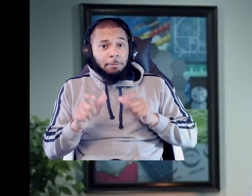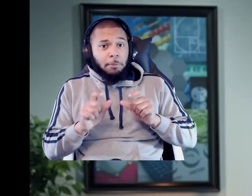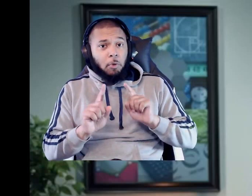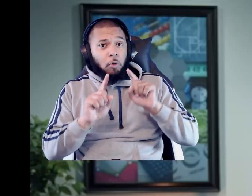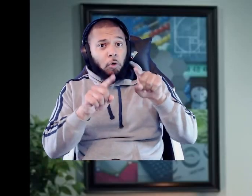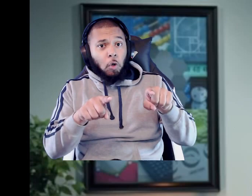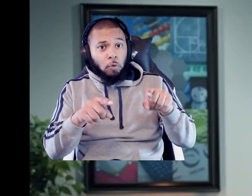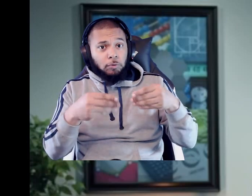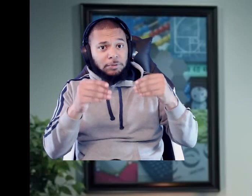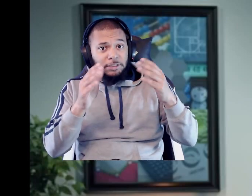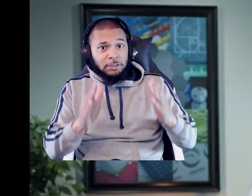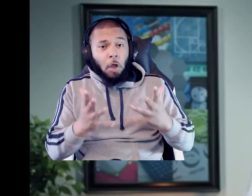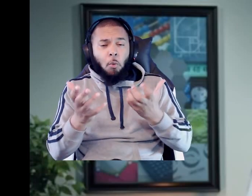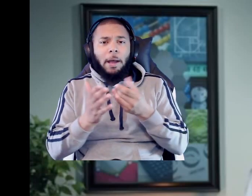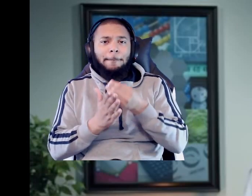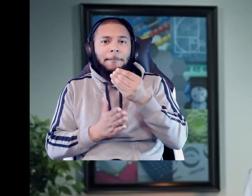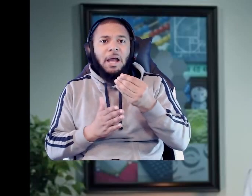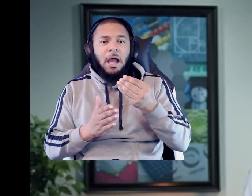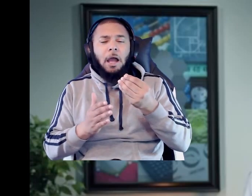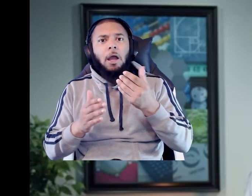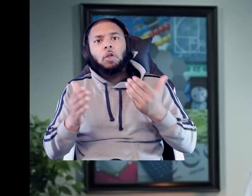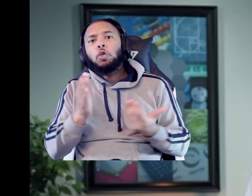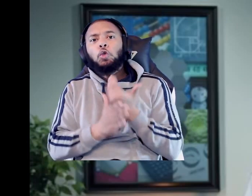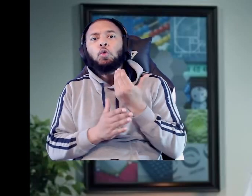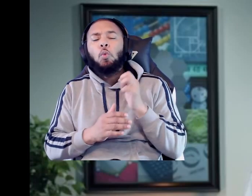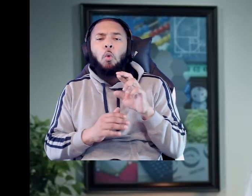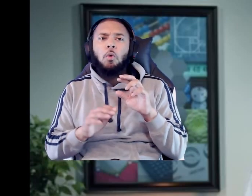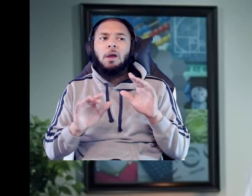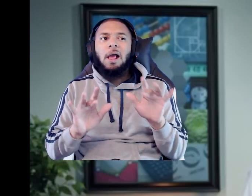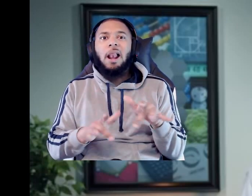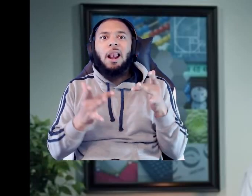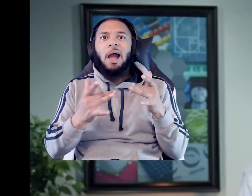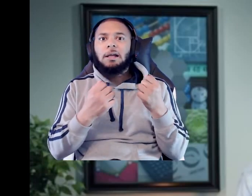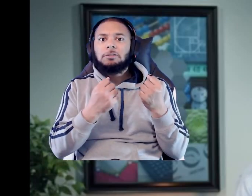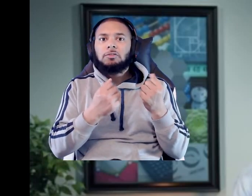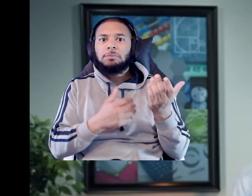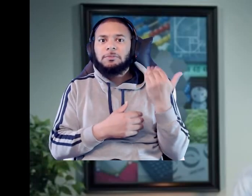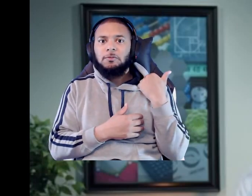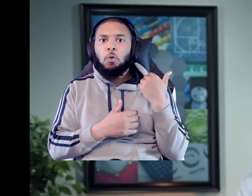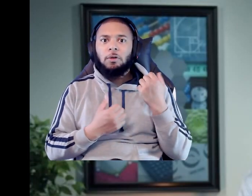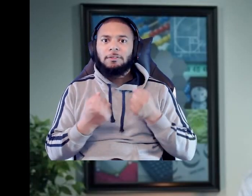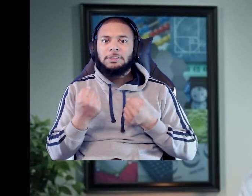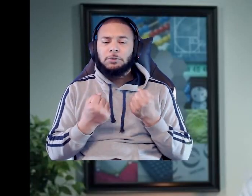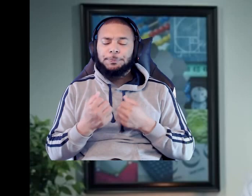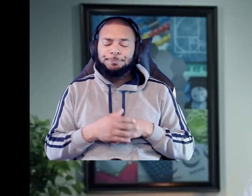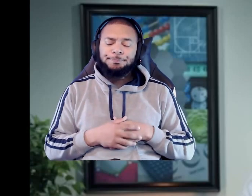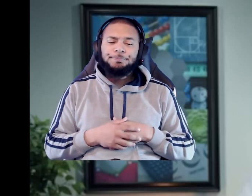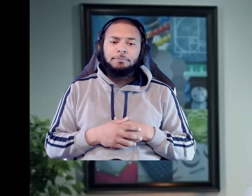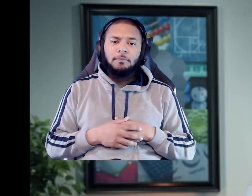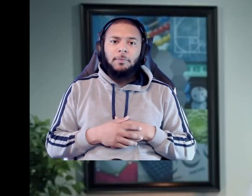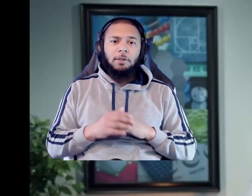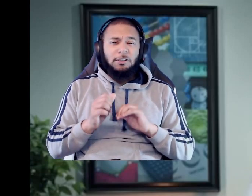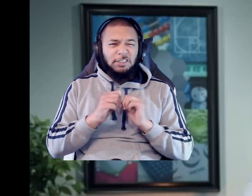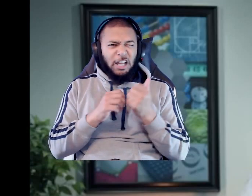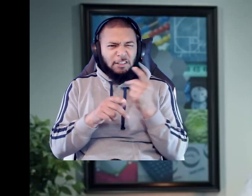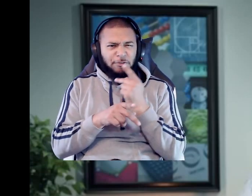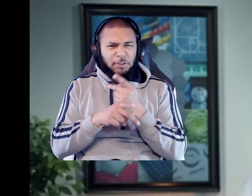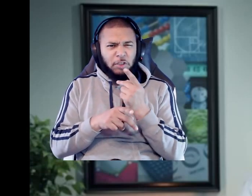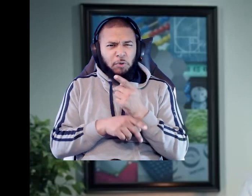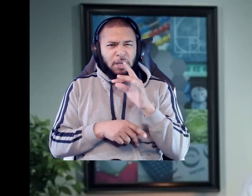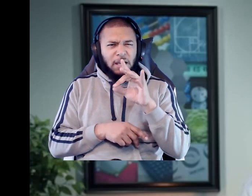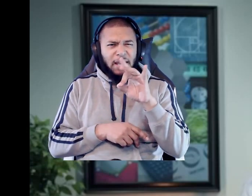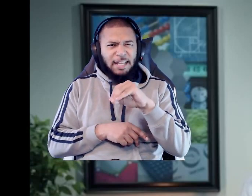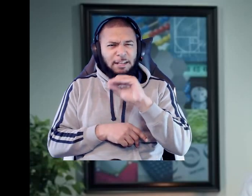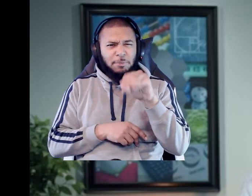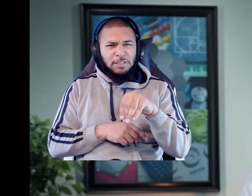lightly used vehicles. So 80% on 5,000. What's a way to do that? Well, I know 8 times